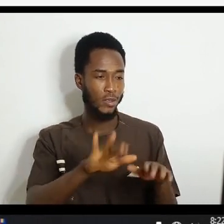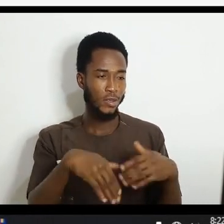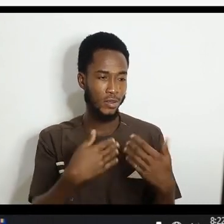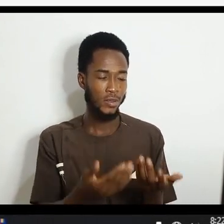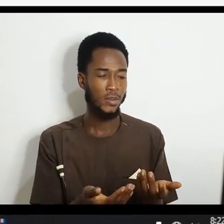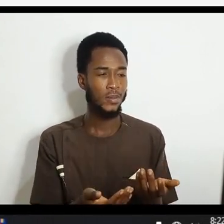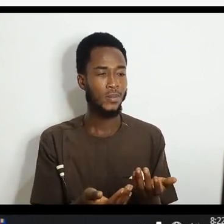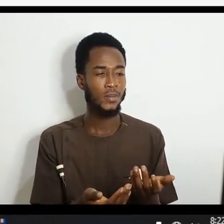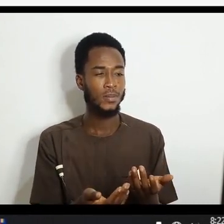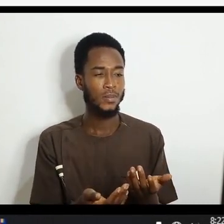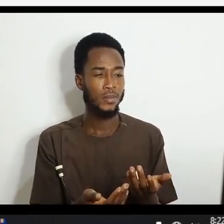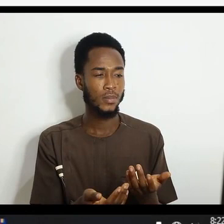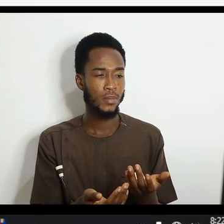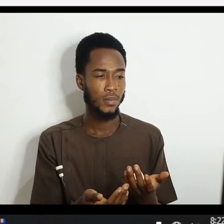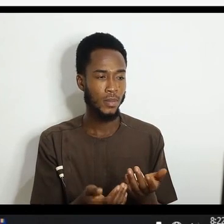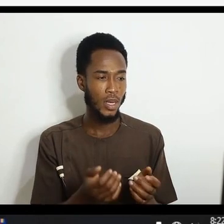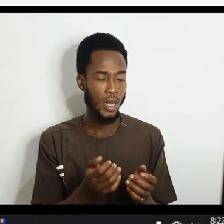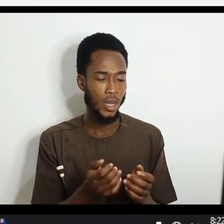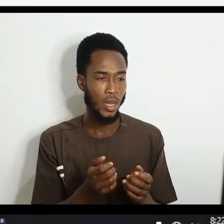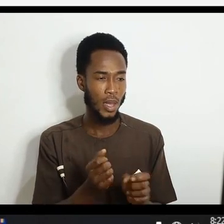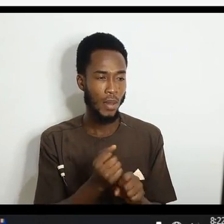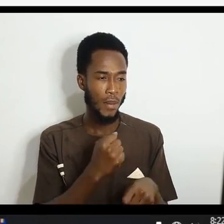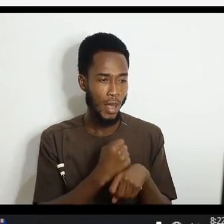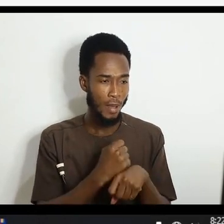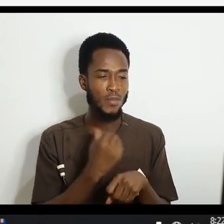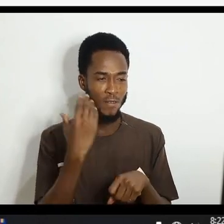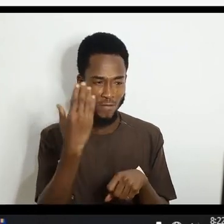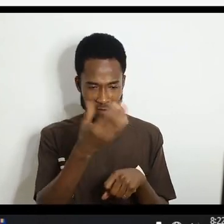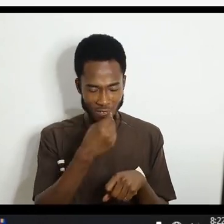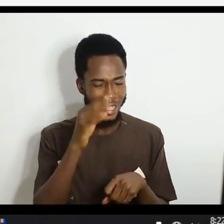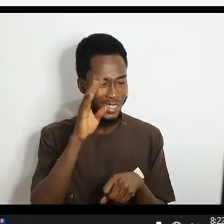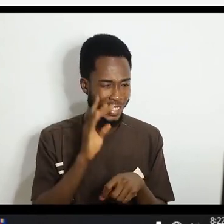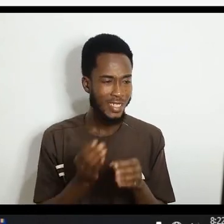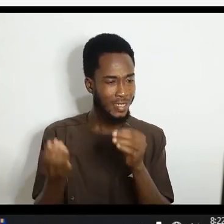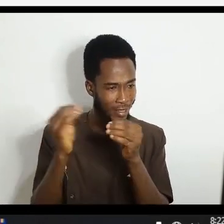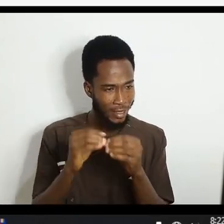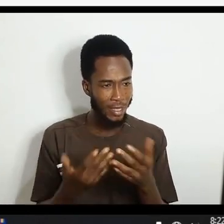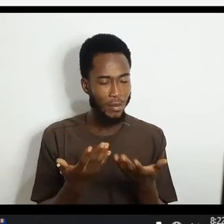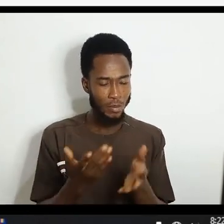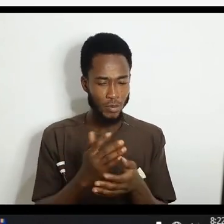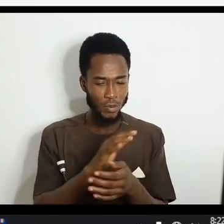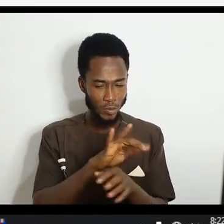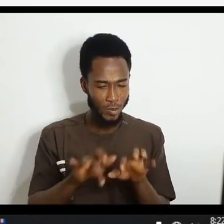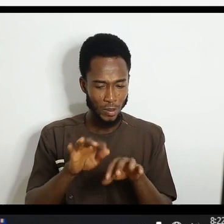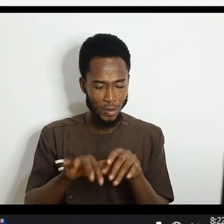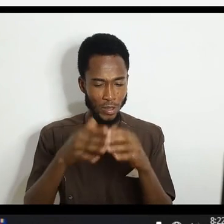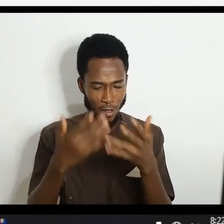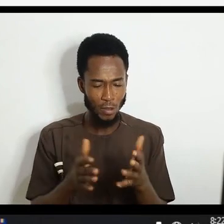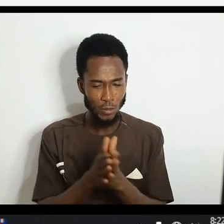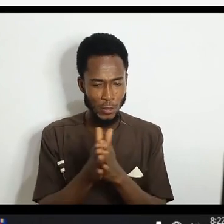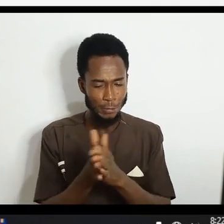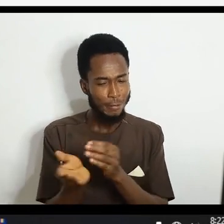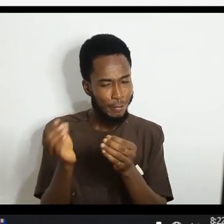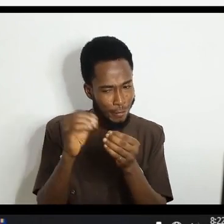used to make effect. Like you have write something and you want to add